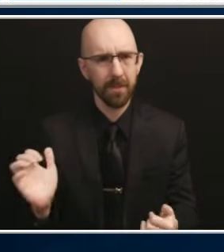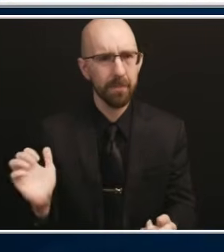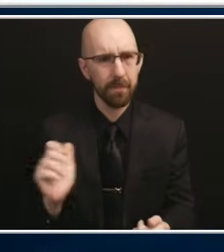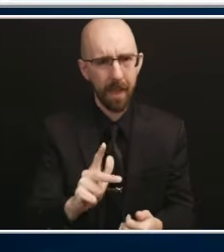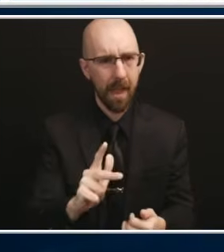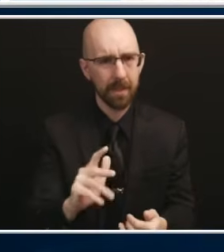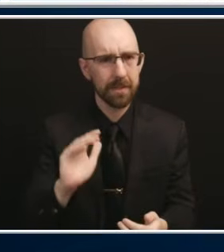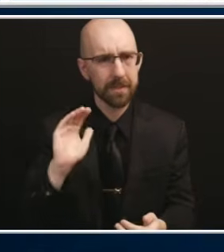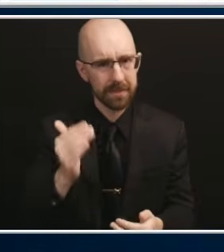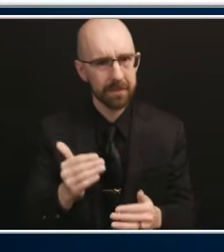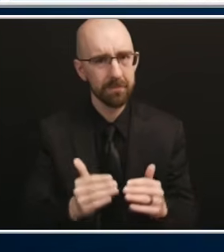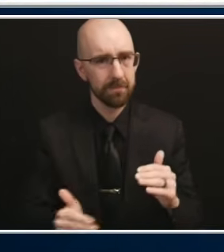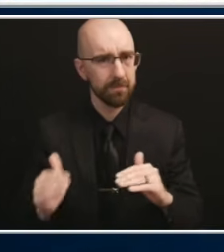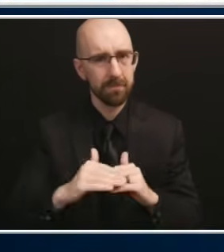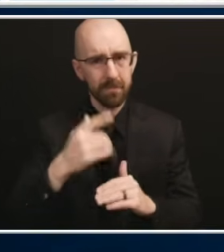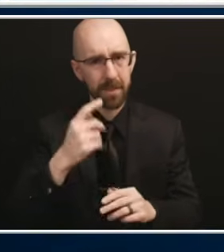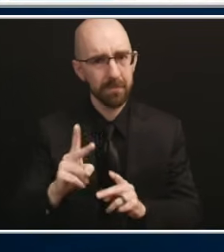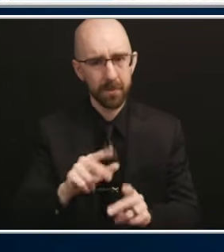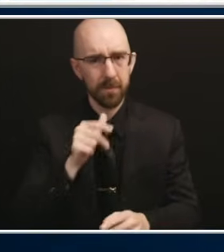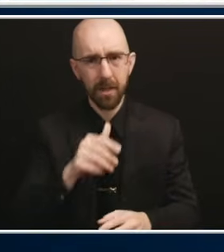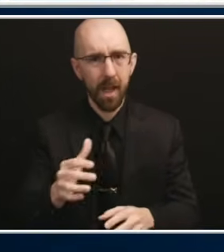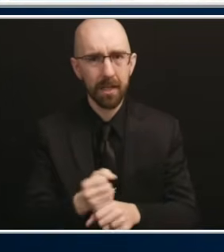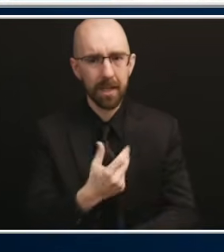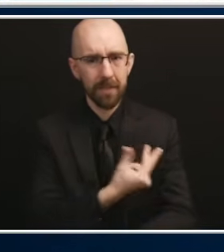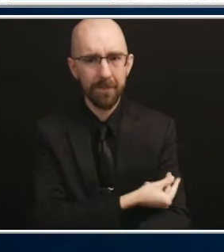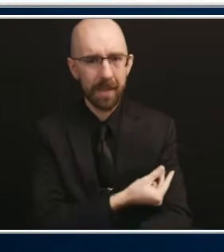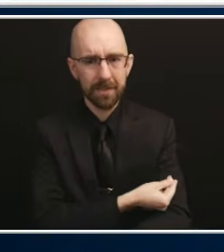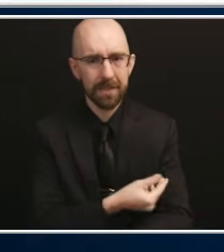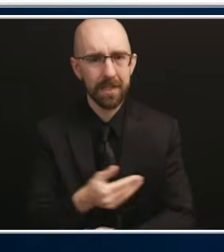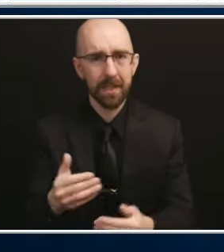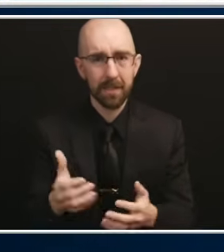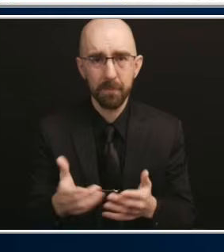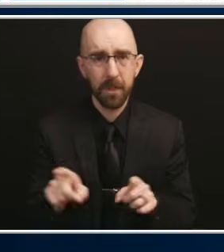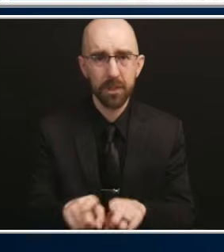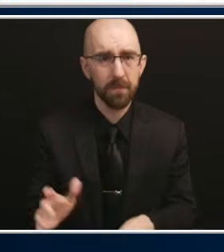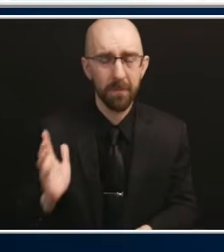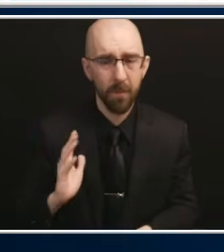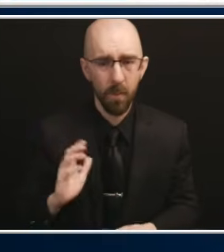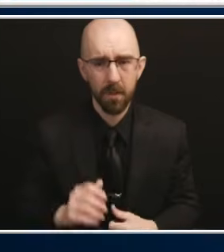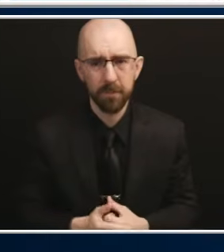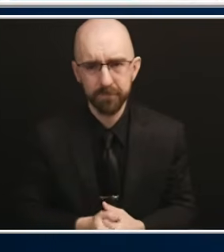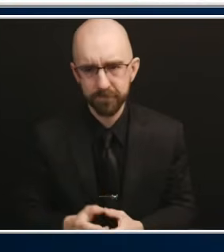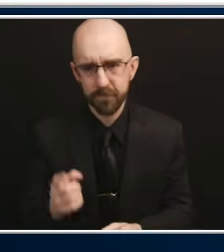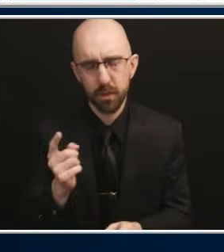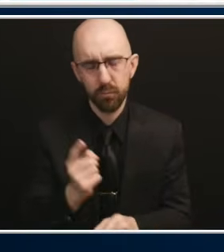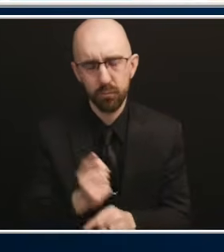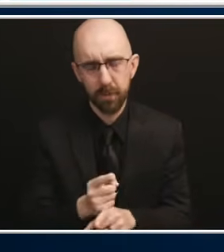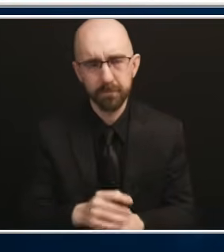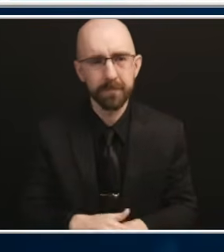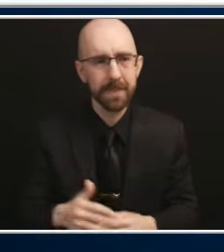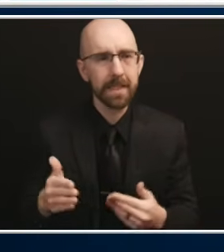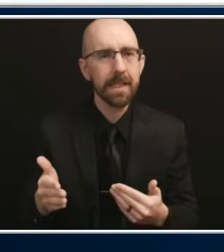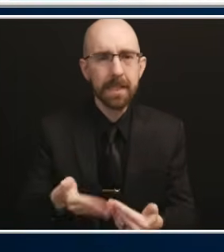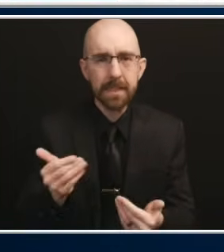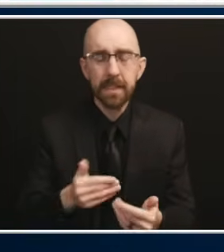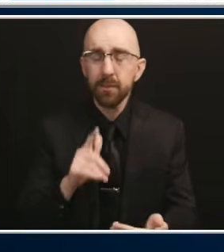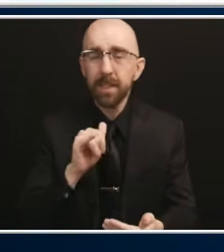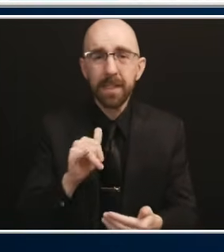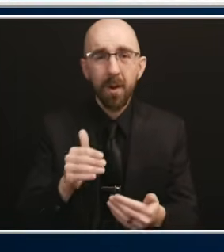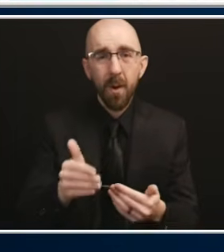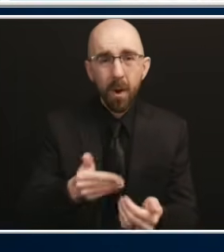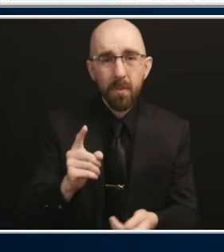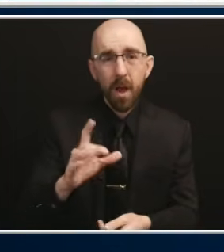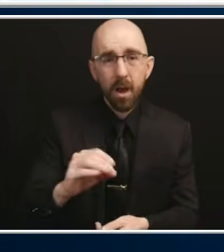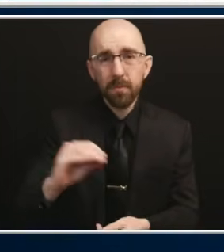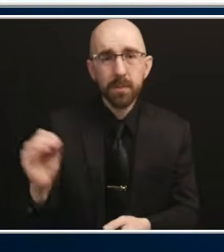because folks aren't getting vaccinated nearly as much as they used to. Correct, yeah. Yeah, it's nearly 100% preventable.